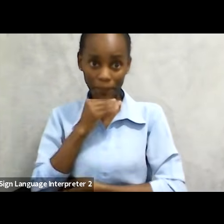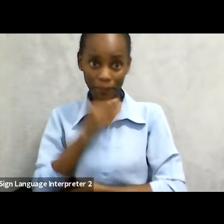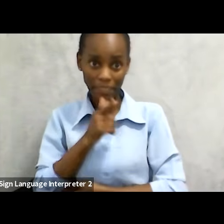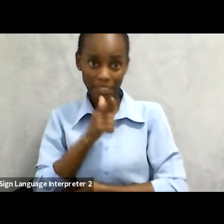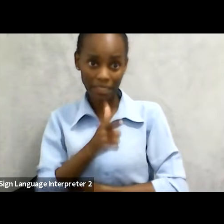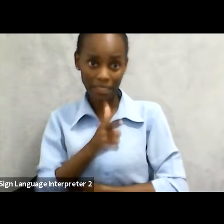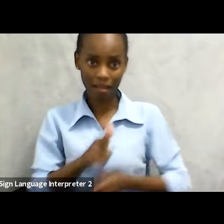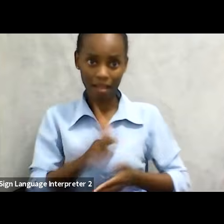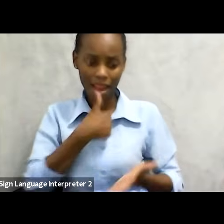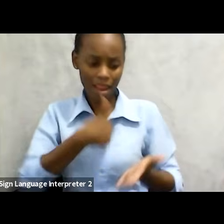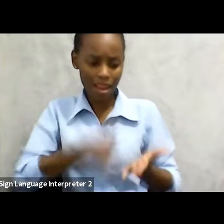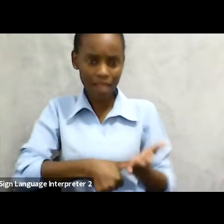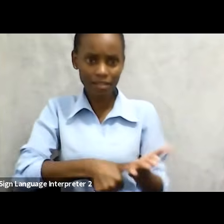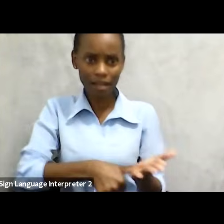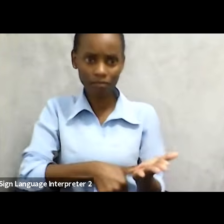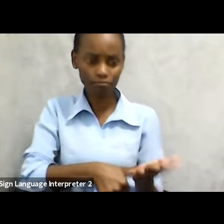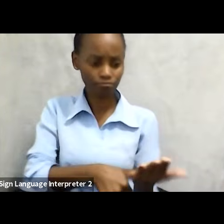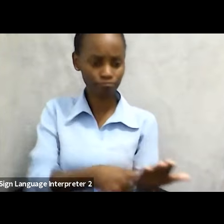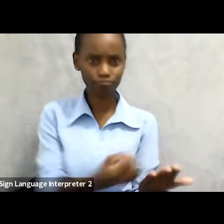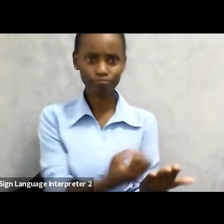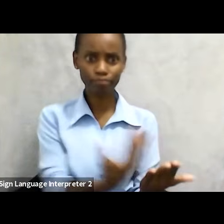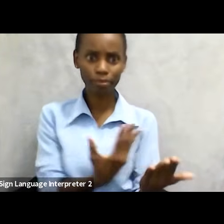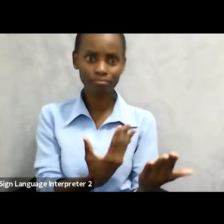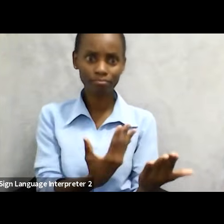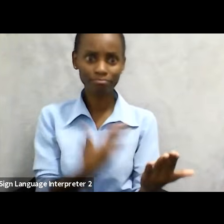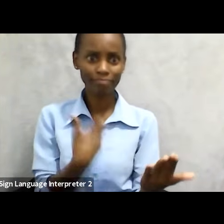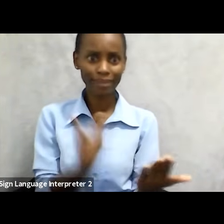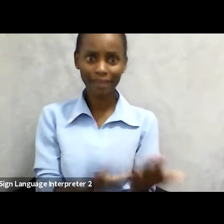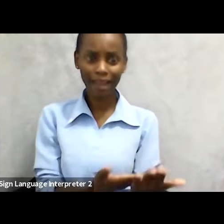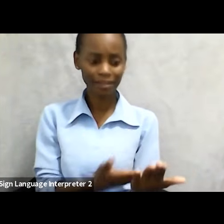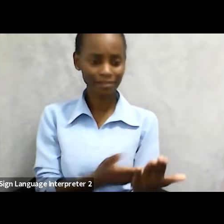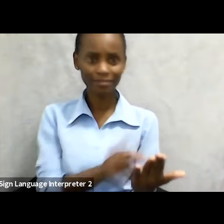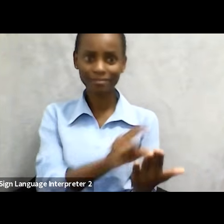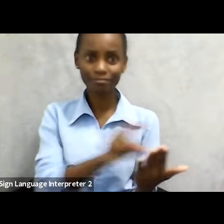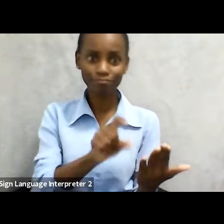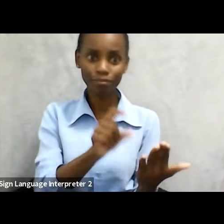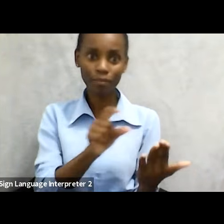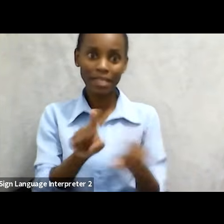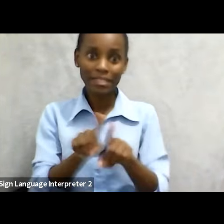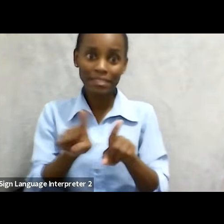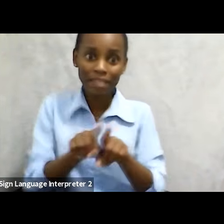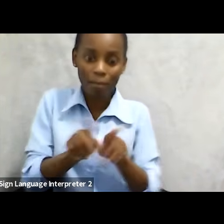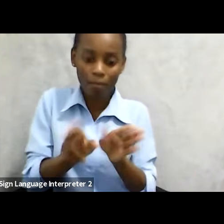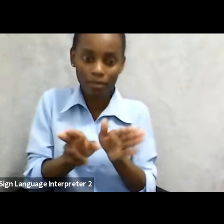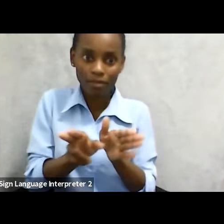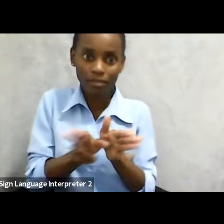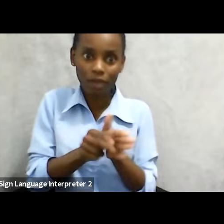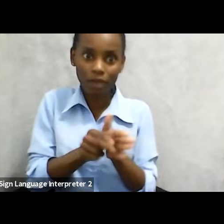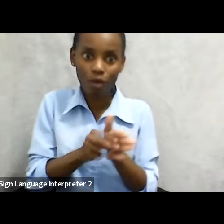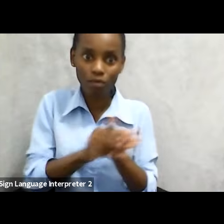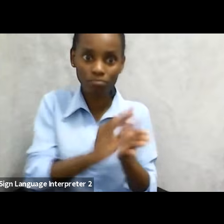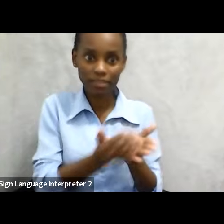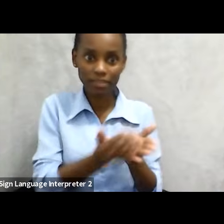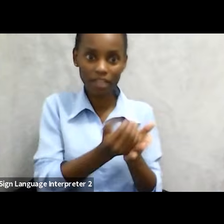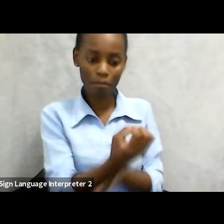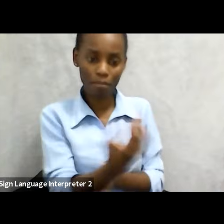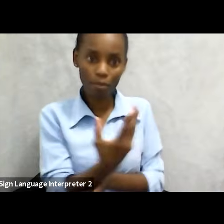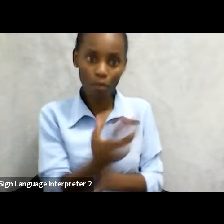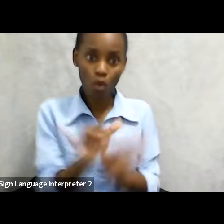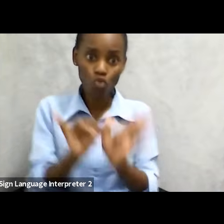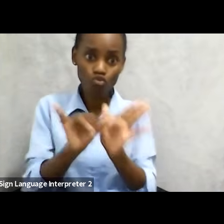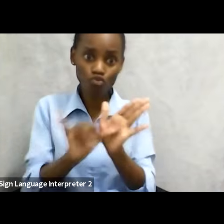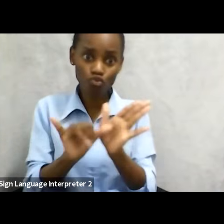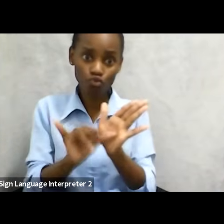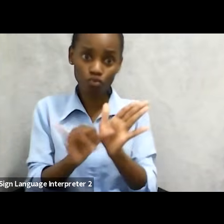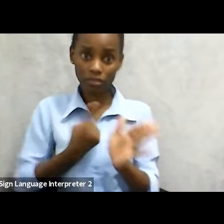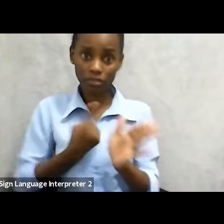SARS letterhead. How about that? And you can download it either on YouTube for yourself or